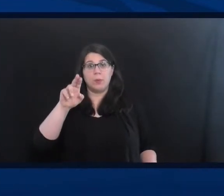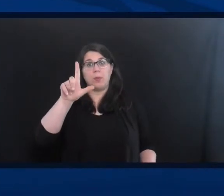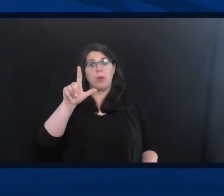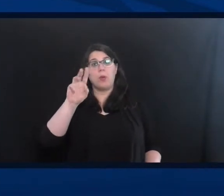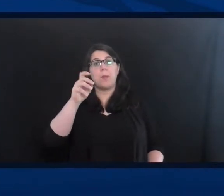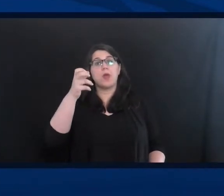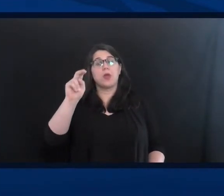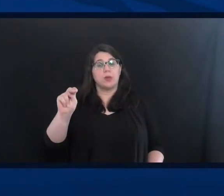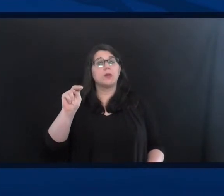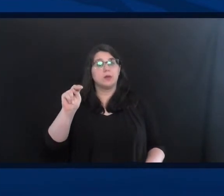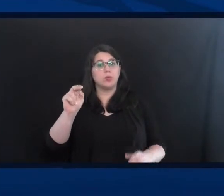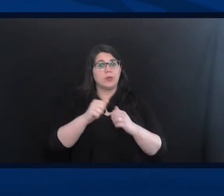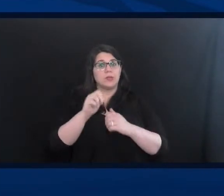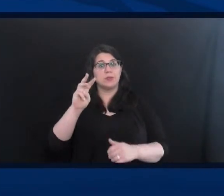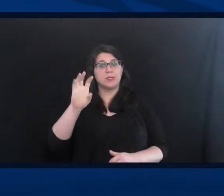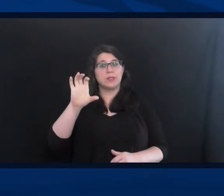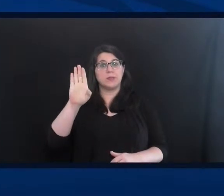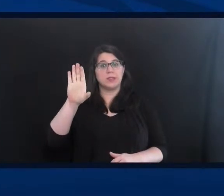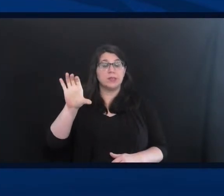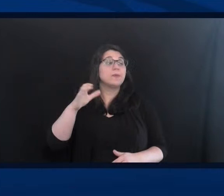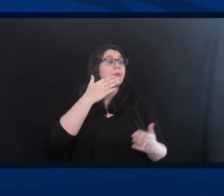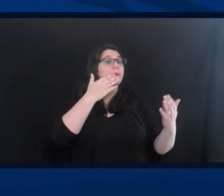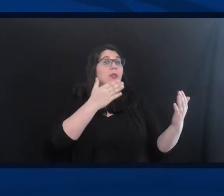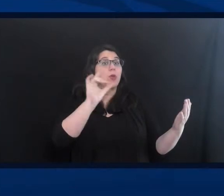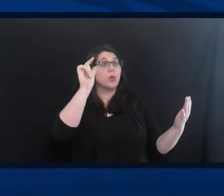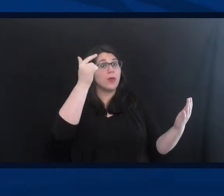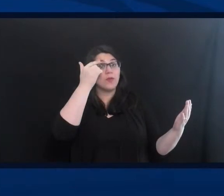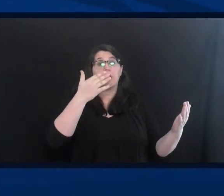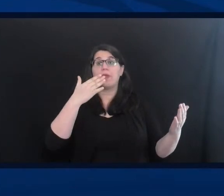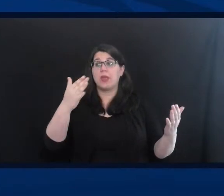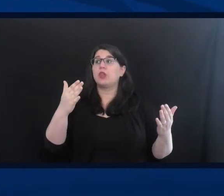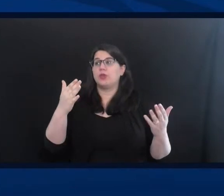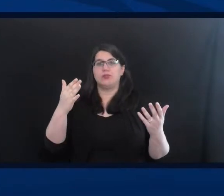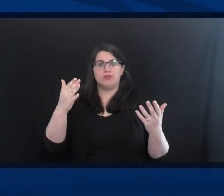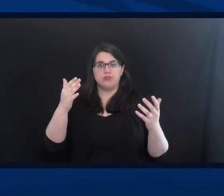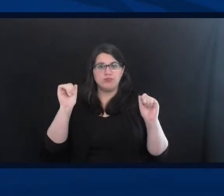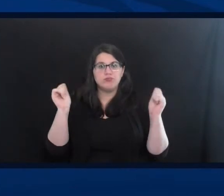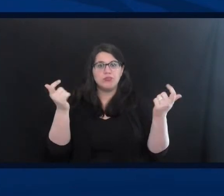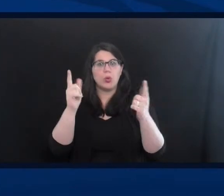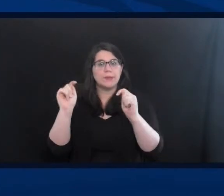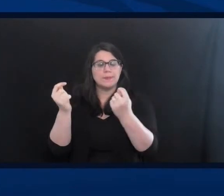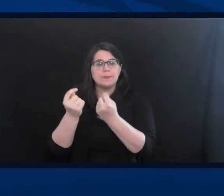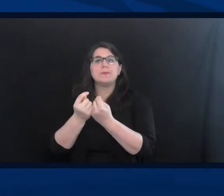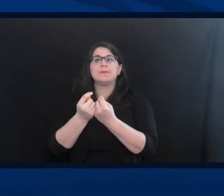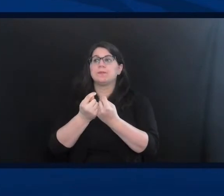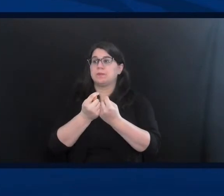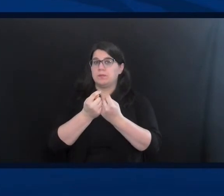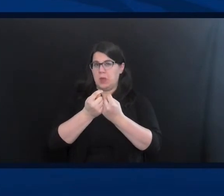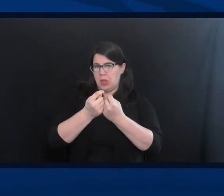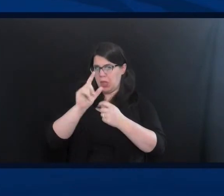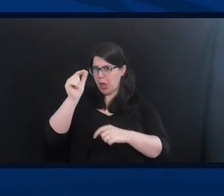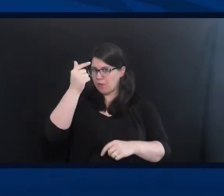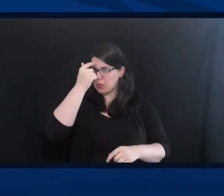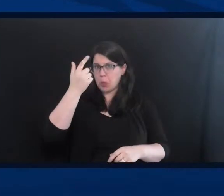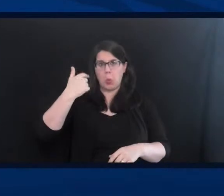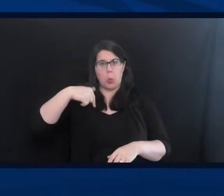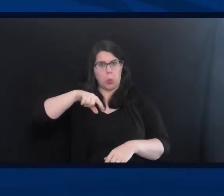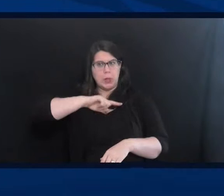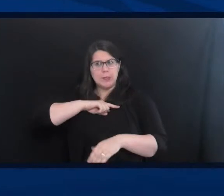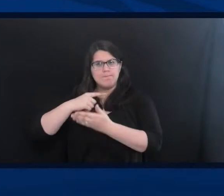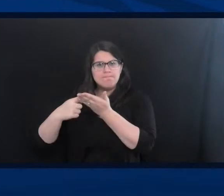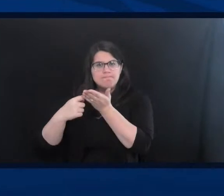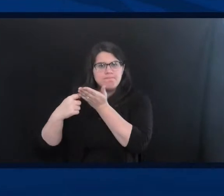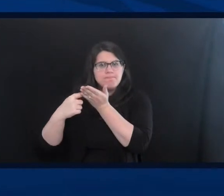afternoon, everyone. Governor, we put our heads together in the fall and were a bit amazed that